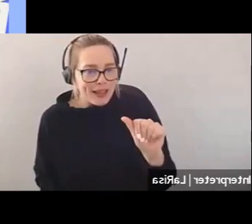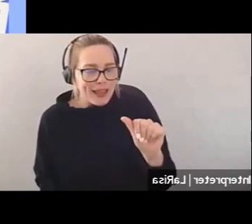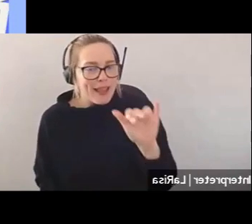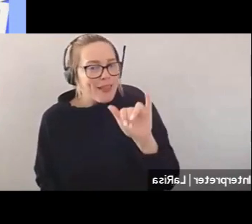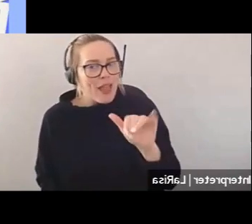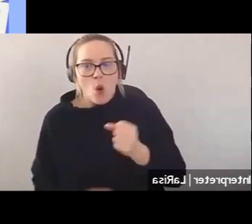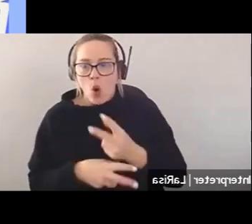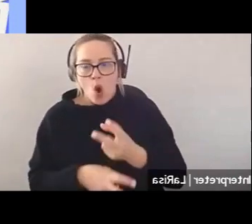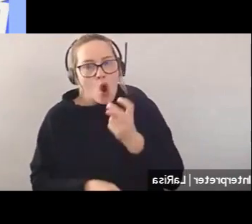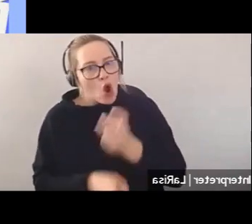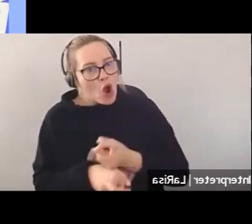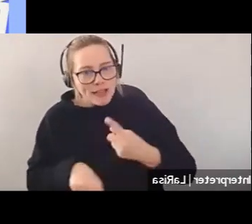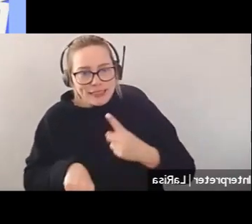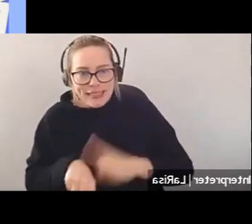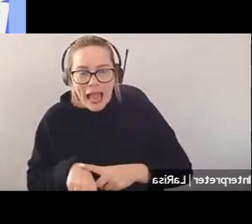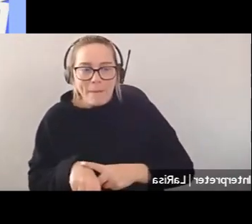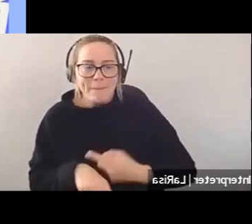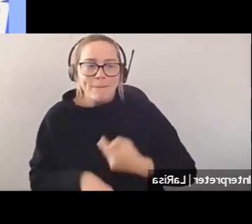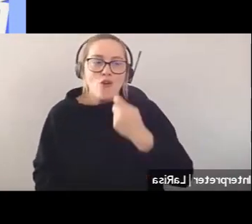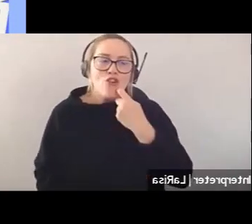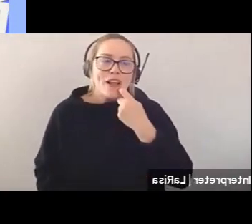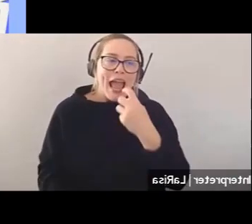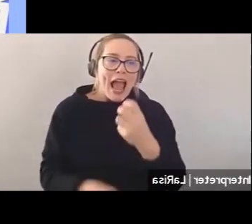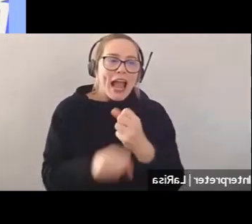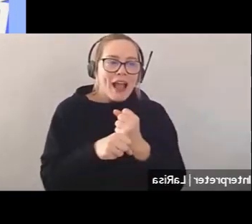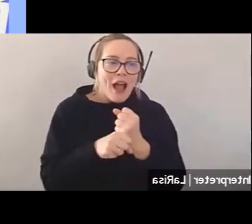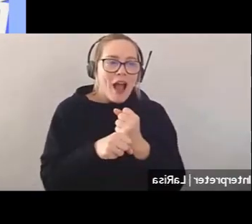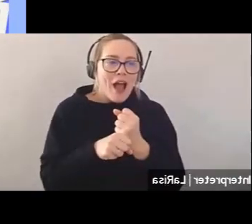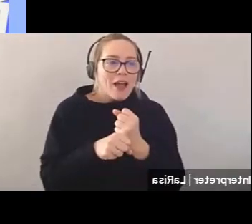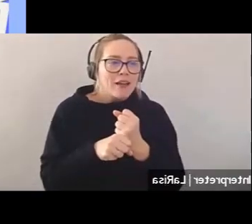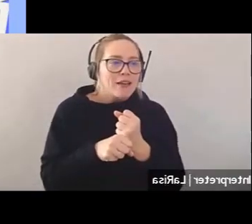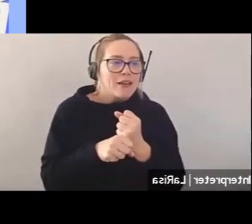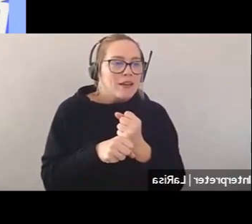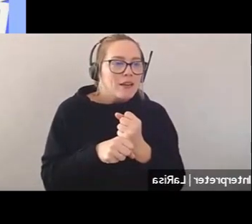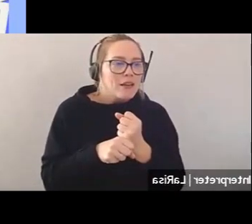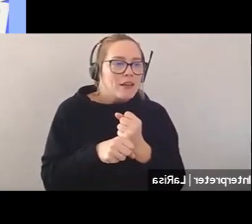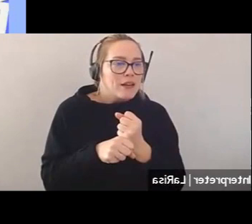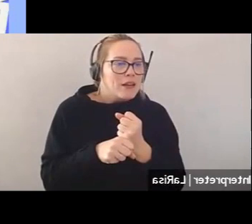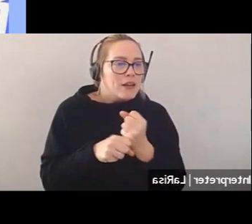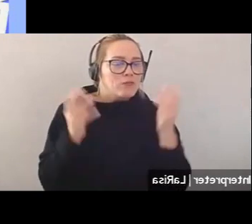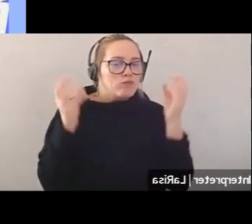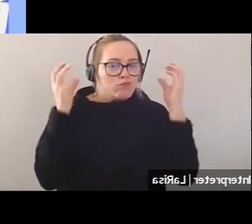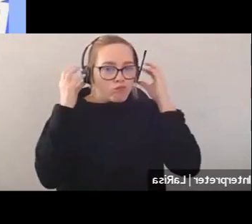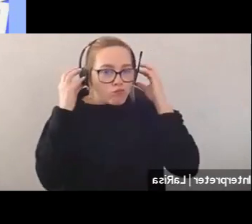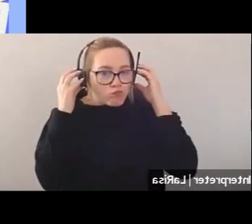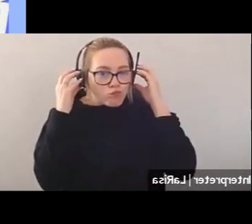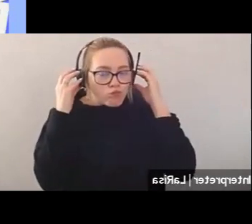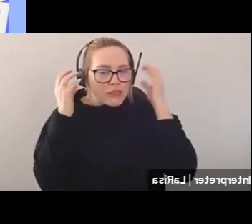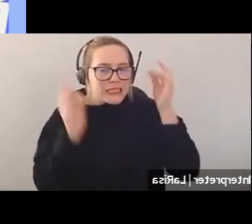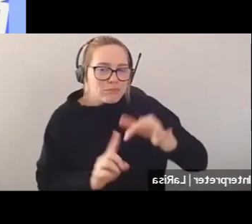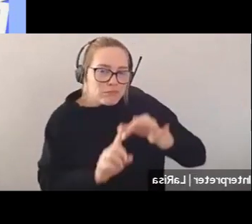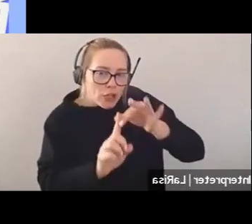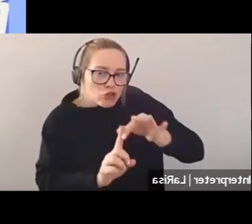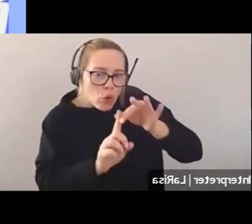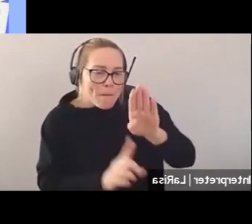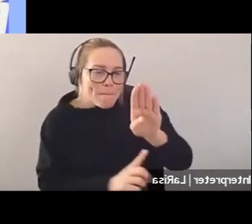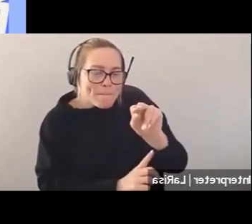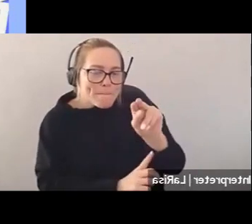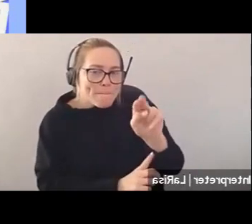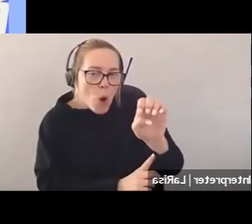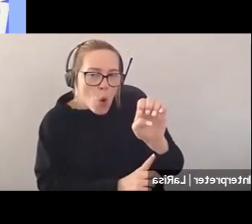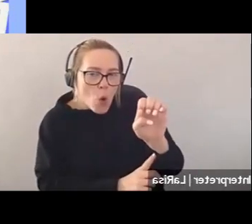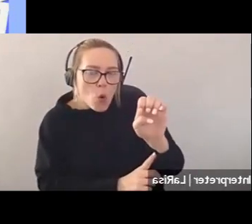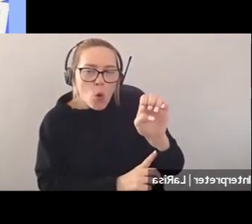me. Eventually, I got a pair of phone-conducive headphones and Google Lens, which allowed me to listen